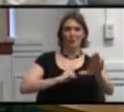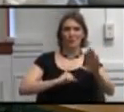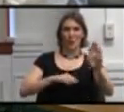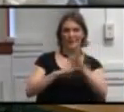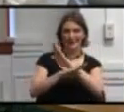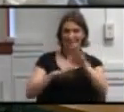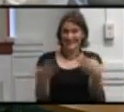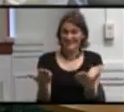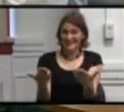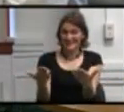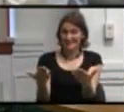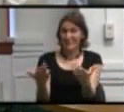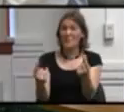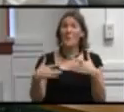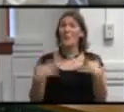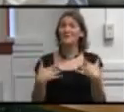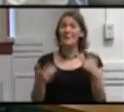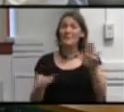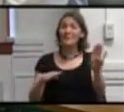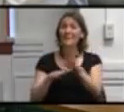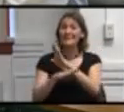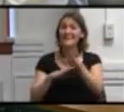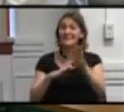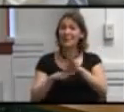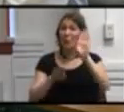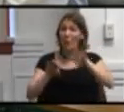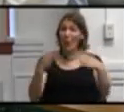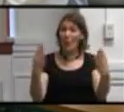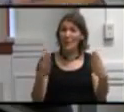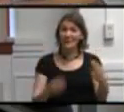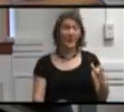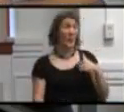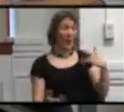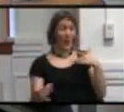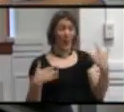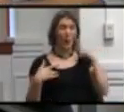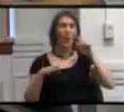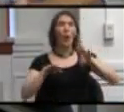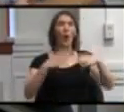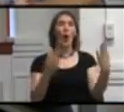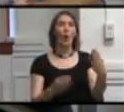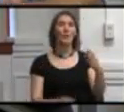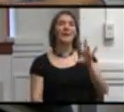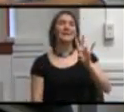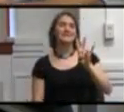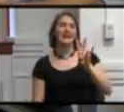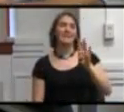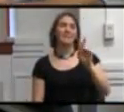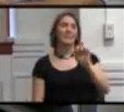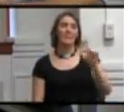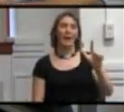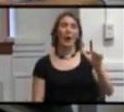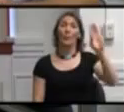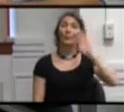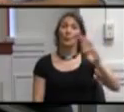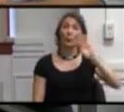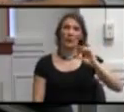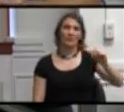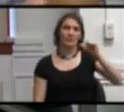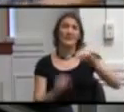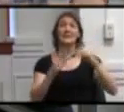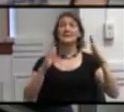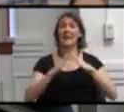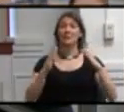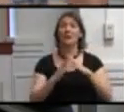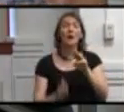tell us a little bit about the business that you hope to be opening? Well, we're excited to be opening a 7-barrel brewery in downtown Brattleboro. So